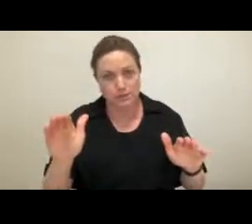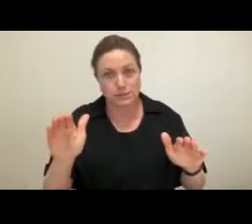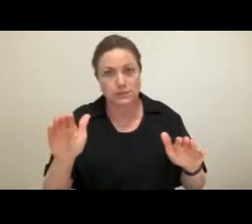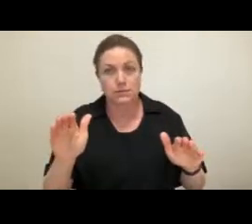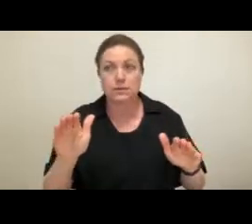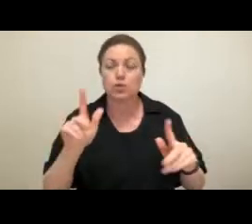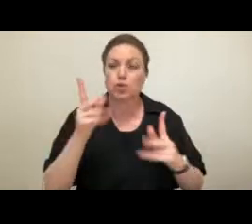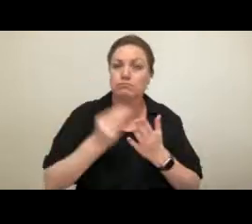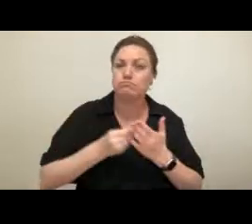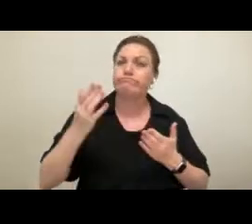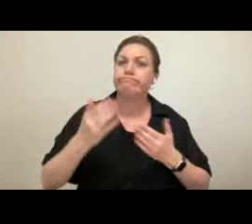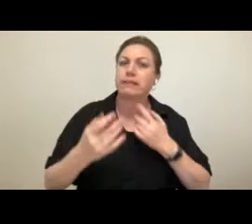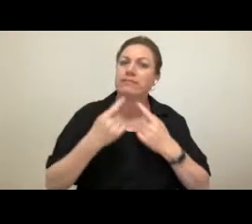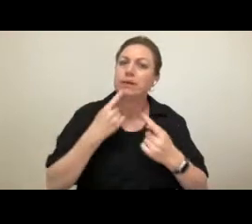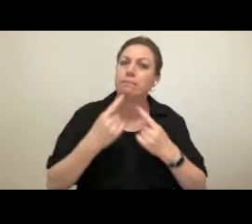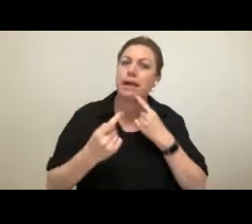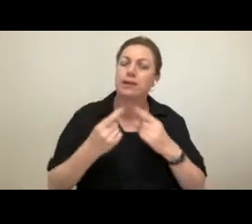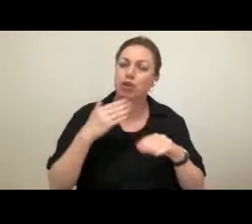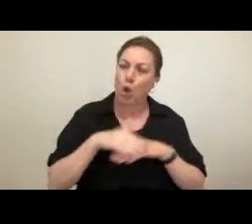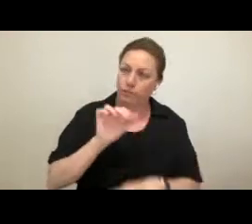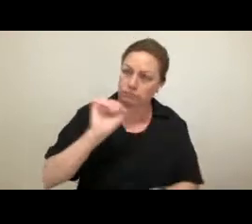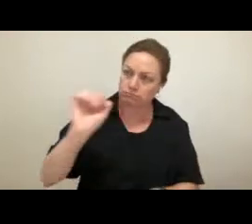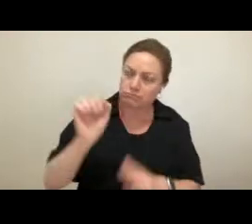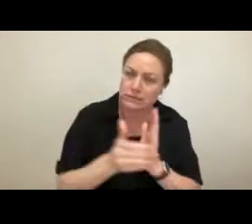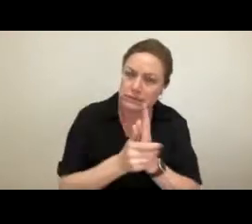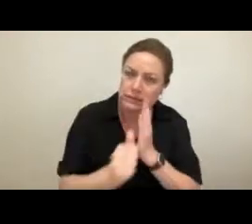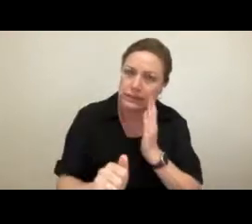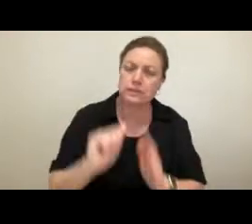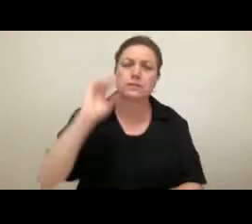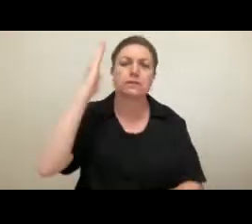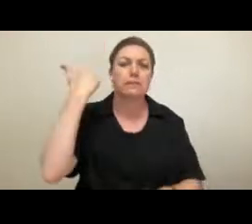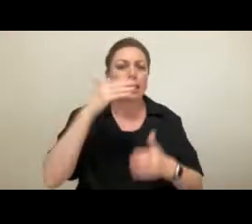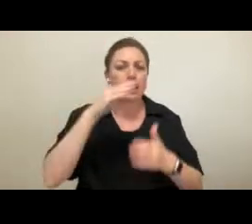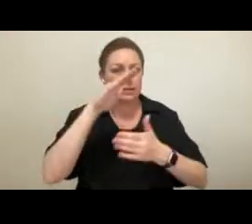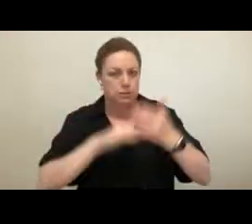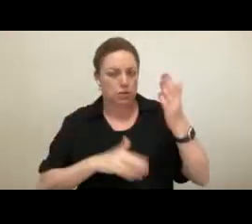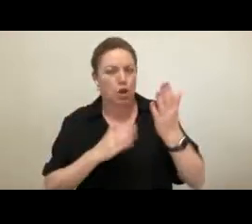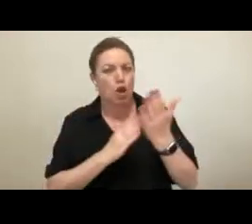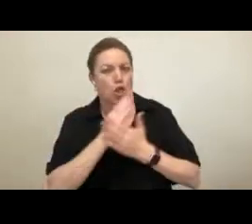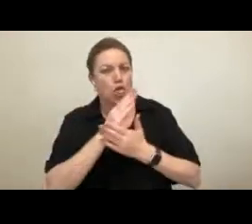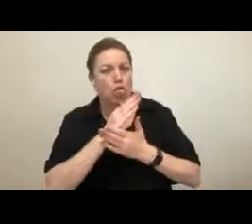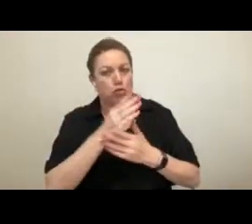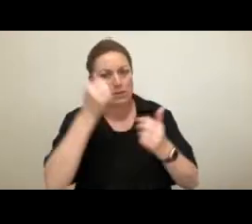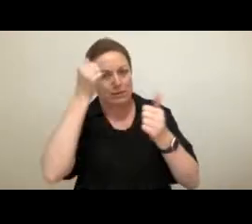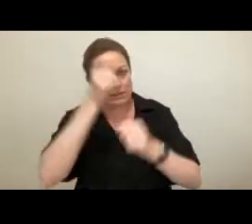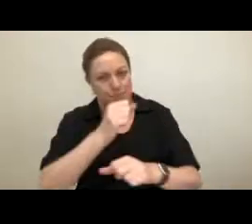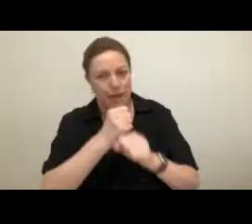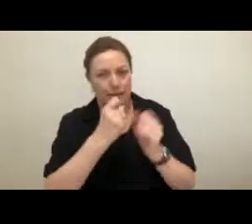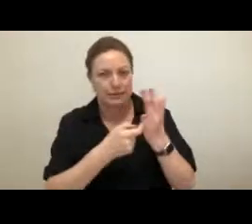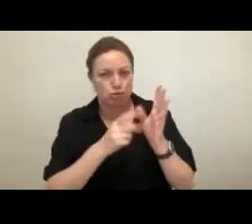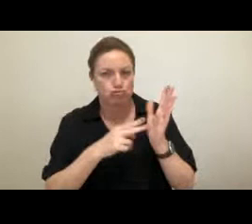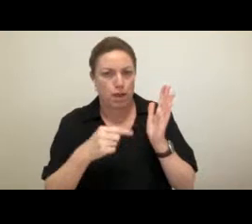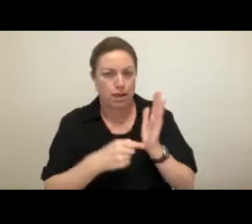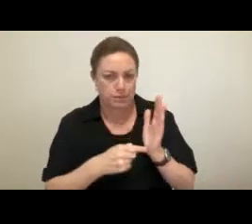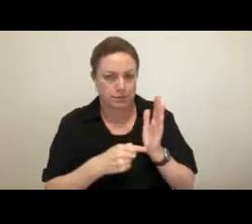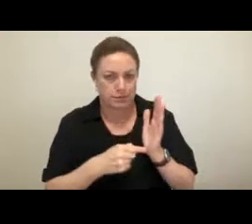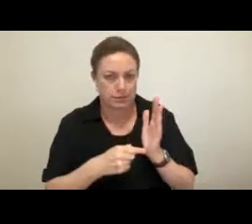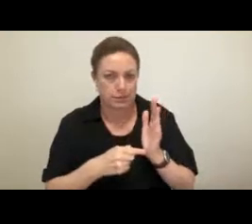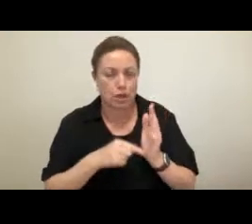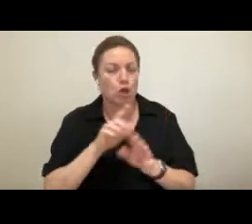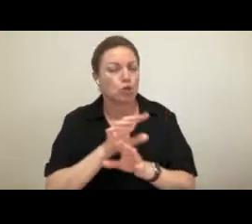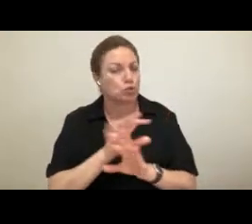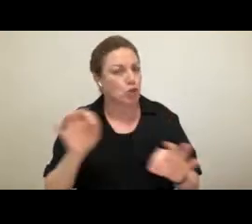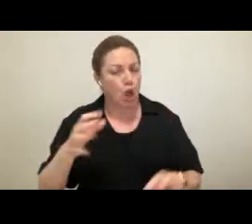information about your skills and experience via Smarty grants. You are not required to submit a concept. We